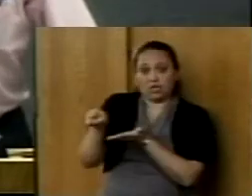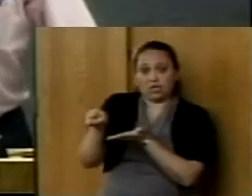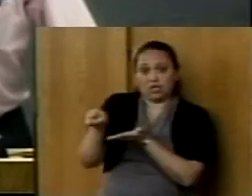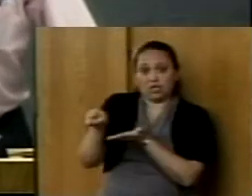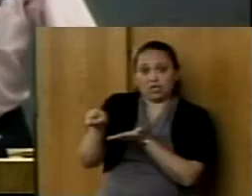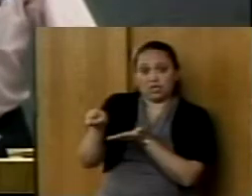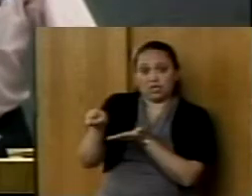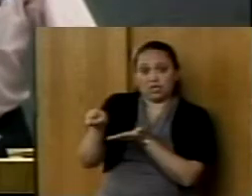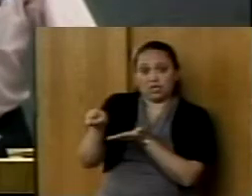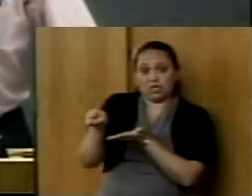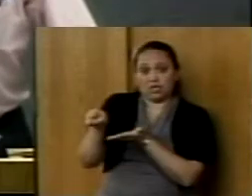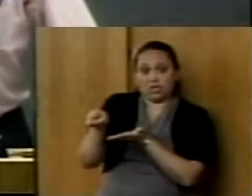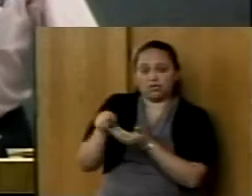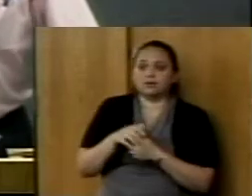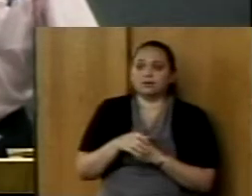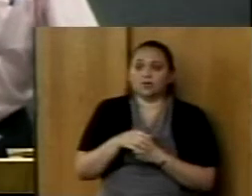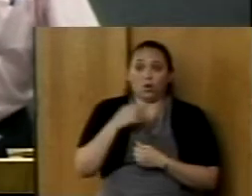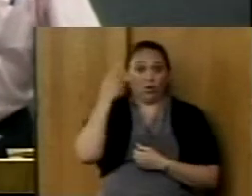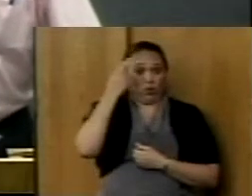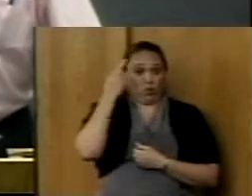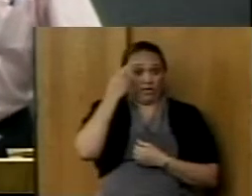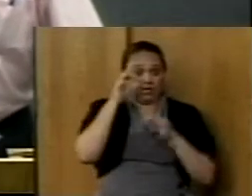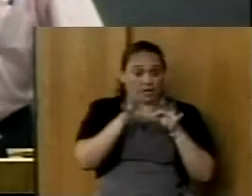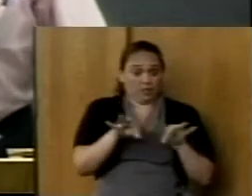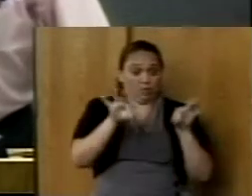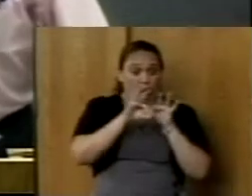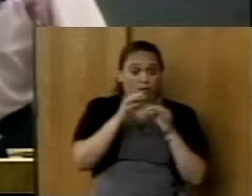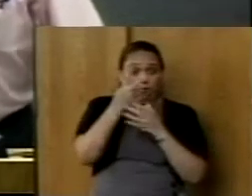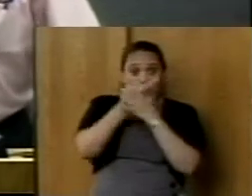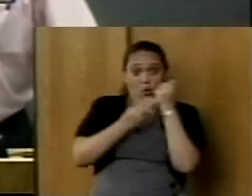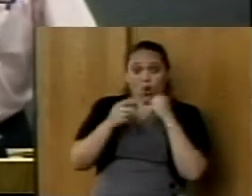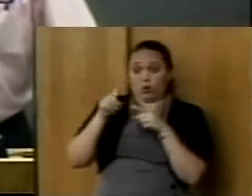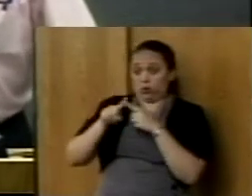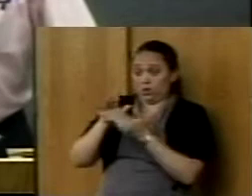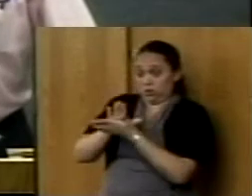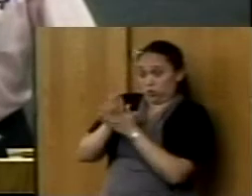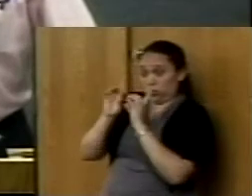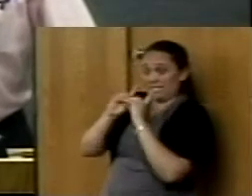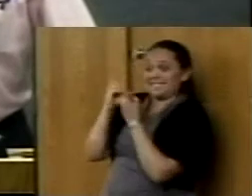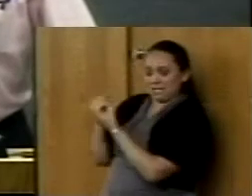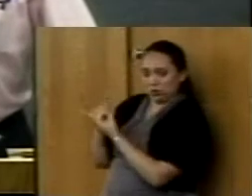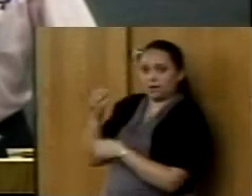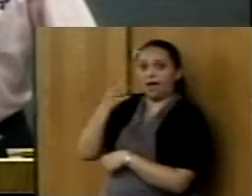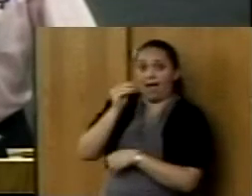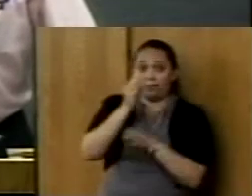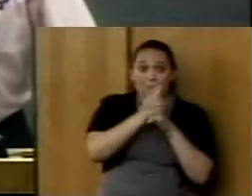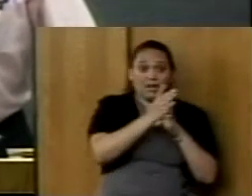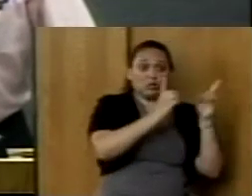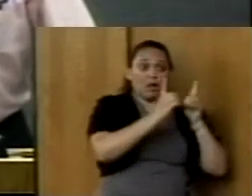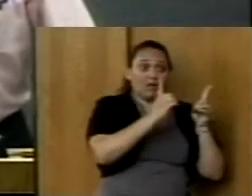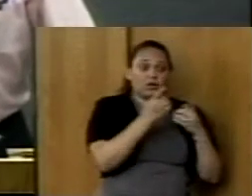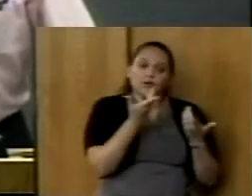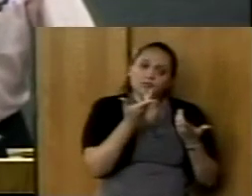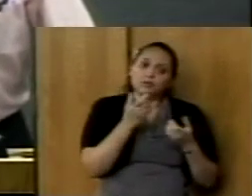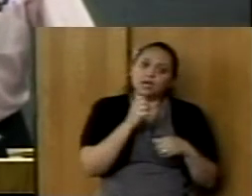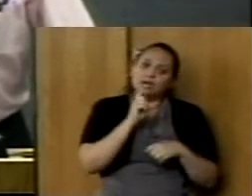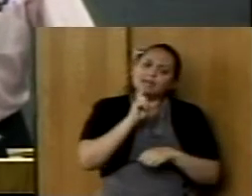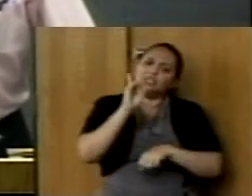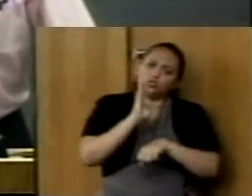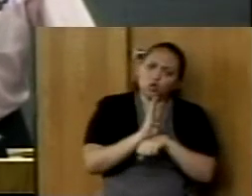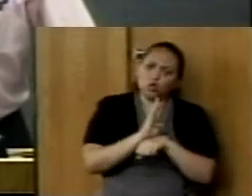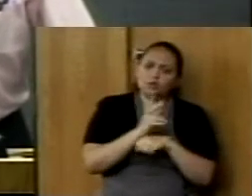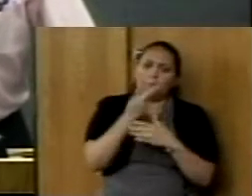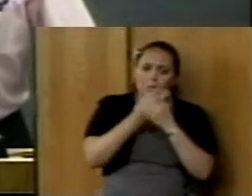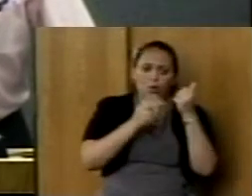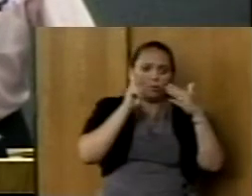Again, it's important both to the school district and to the bus drivers is that it ensures both predictability and